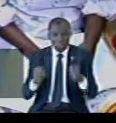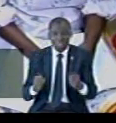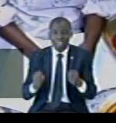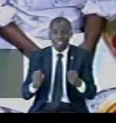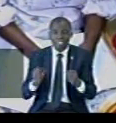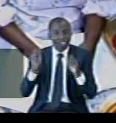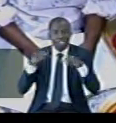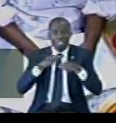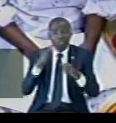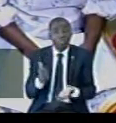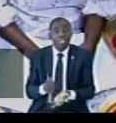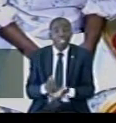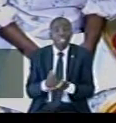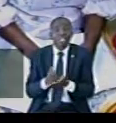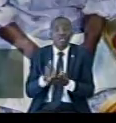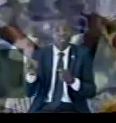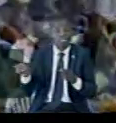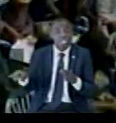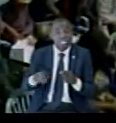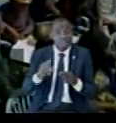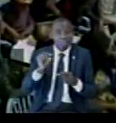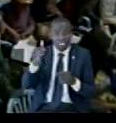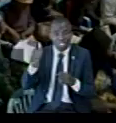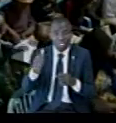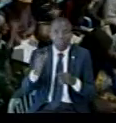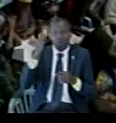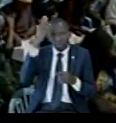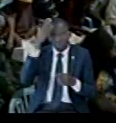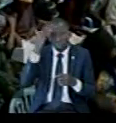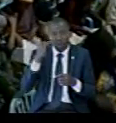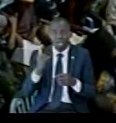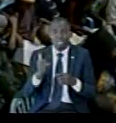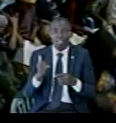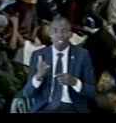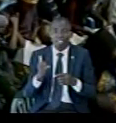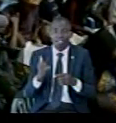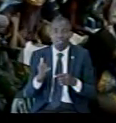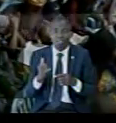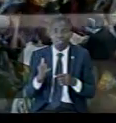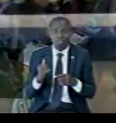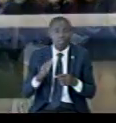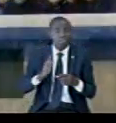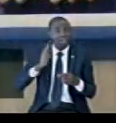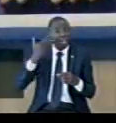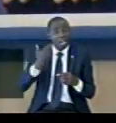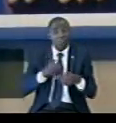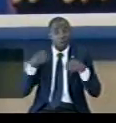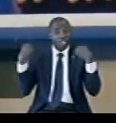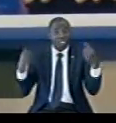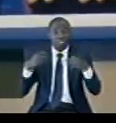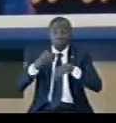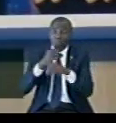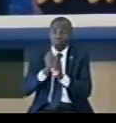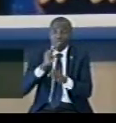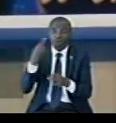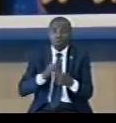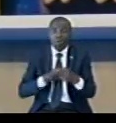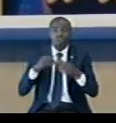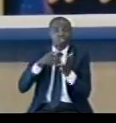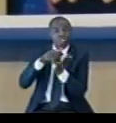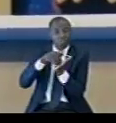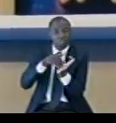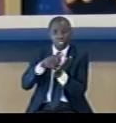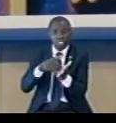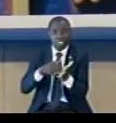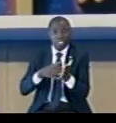they cannot help themselves. Why? Our transgressions make us weak.